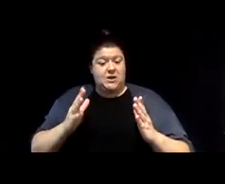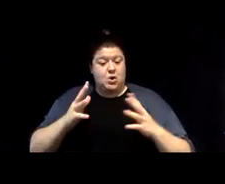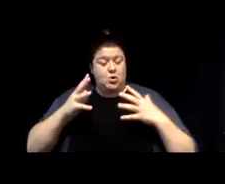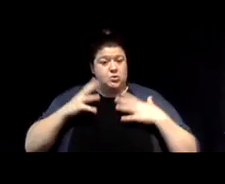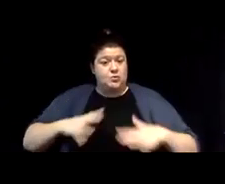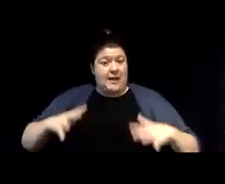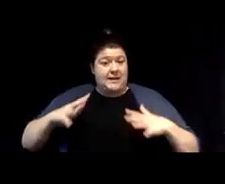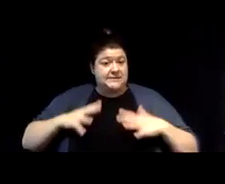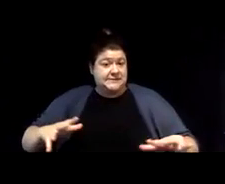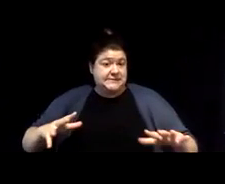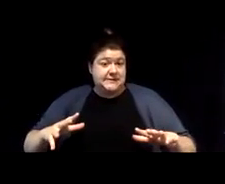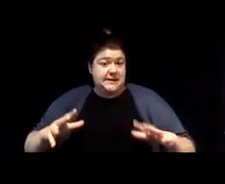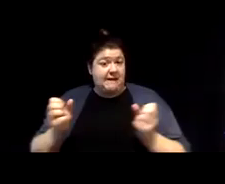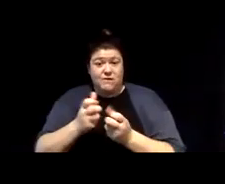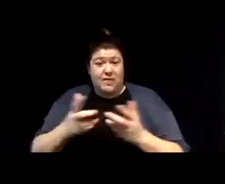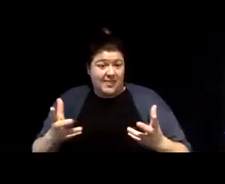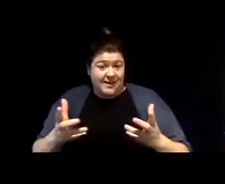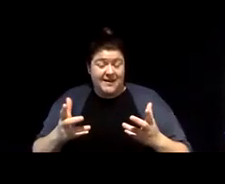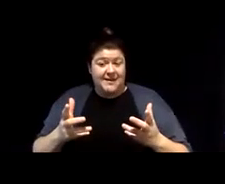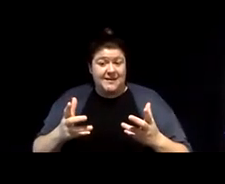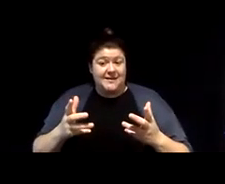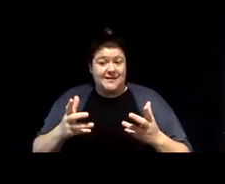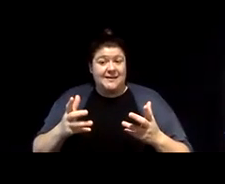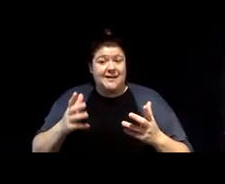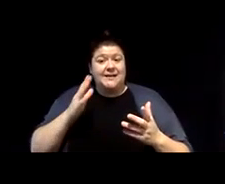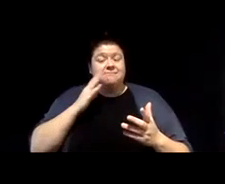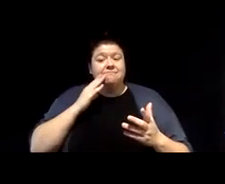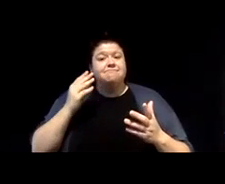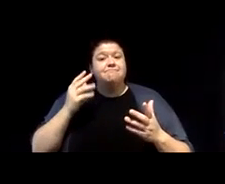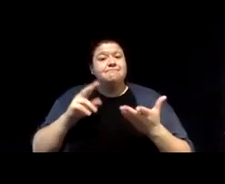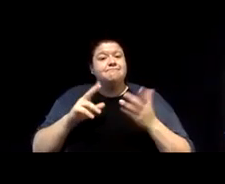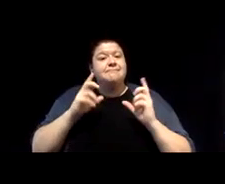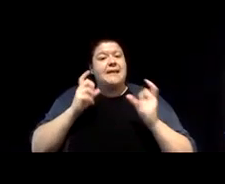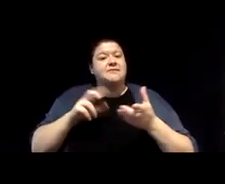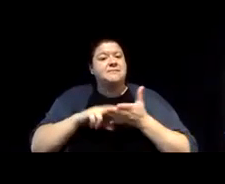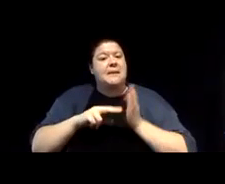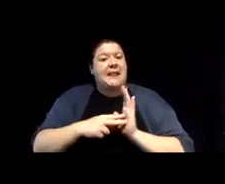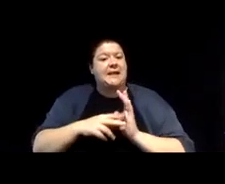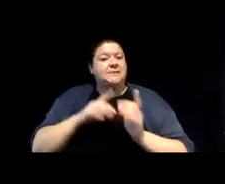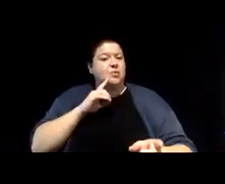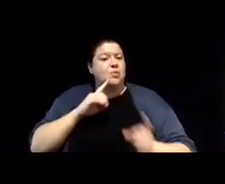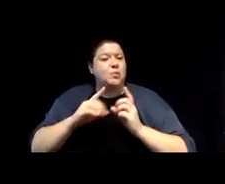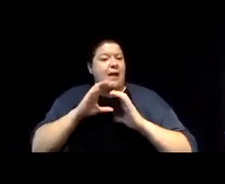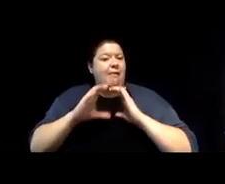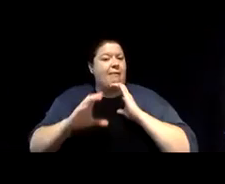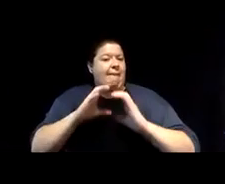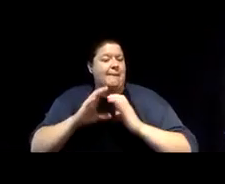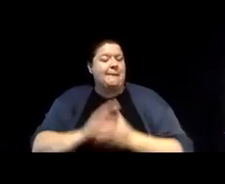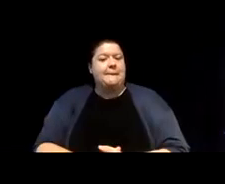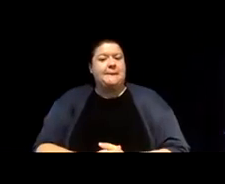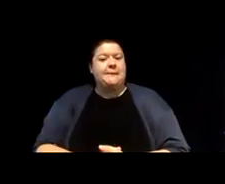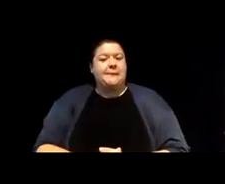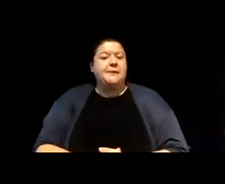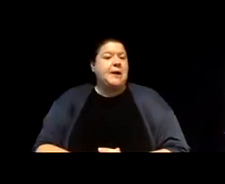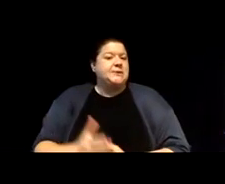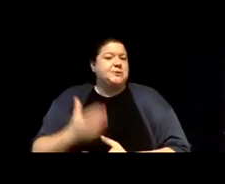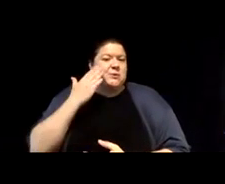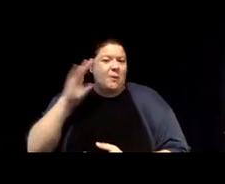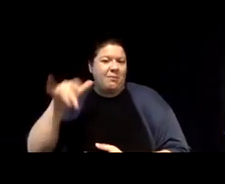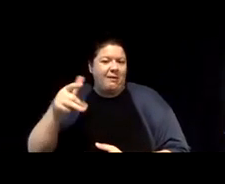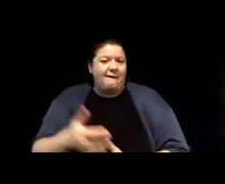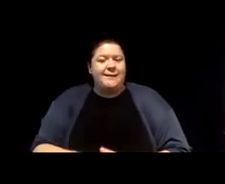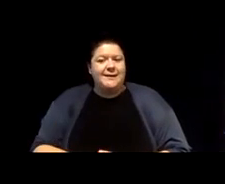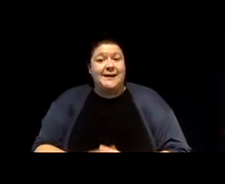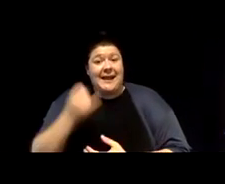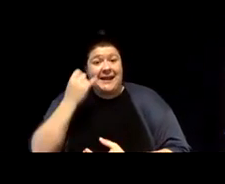gestures you make, etc. Everything is transmitting a meaning. Okay, so just know, and even if you are